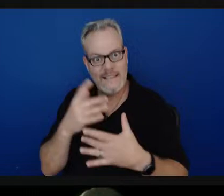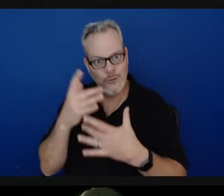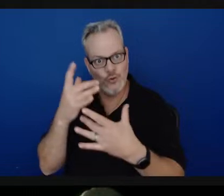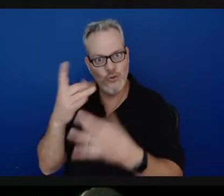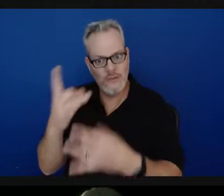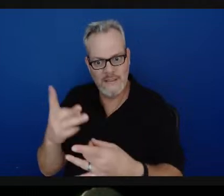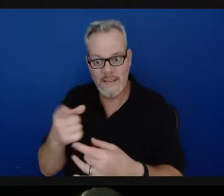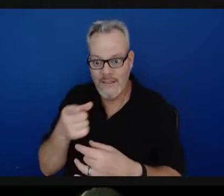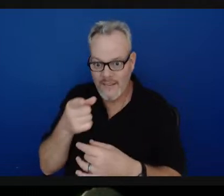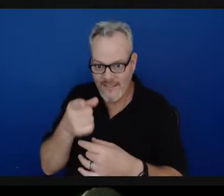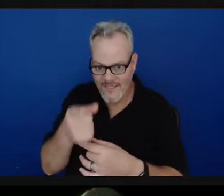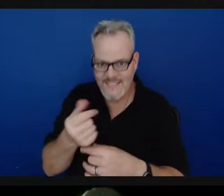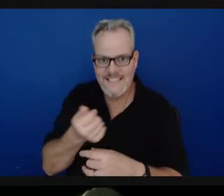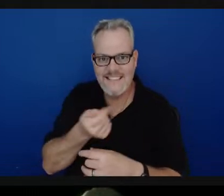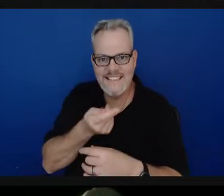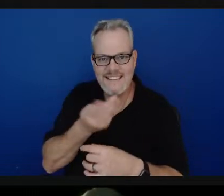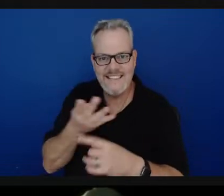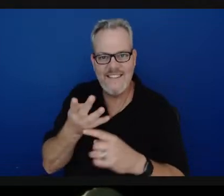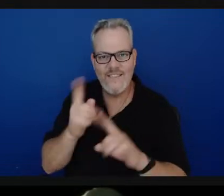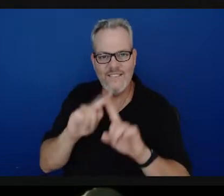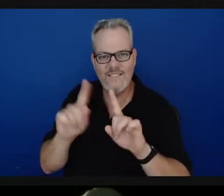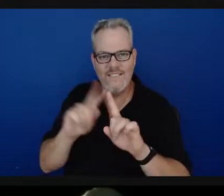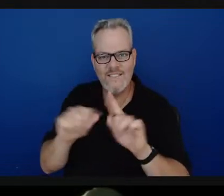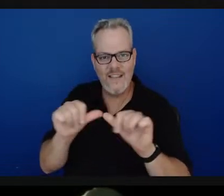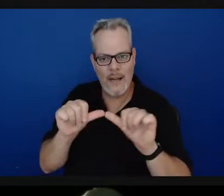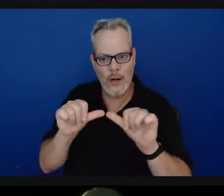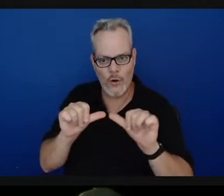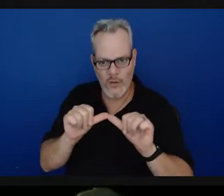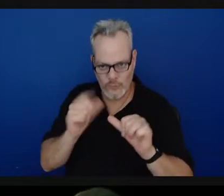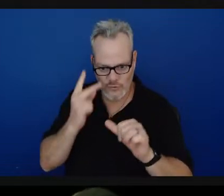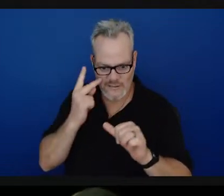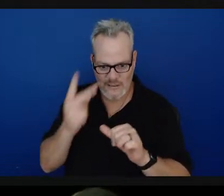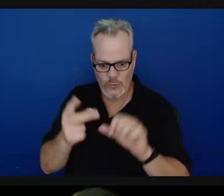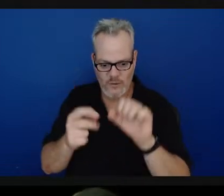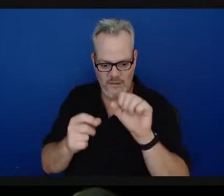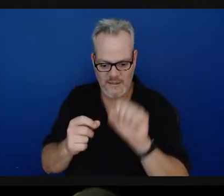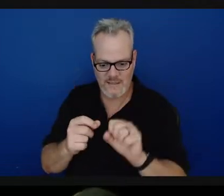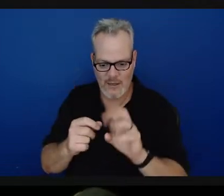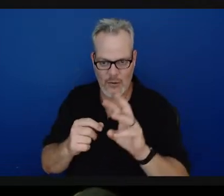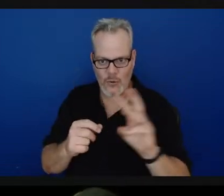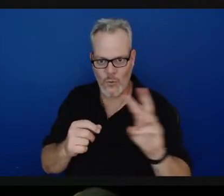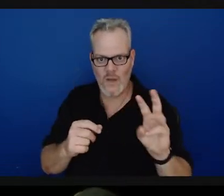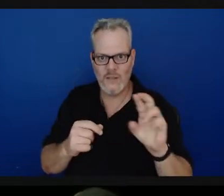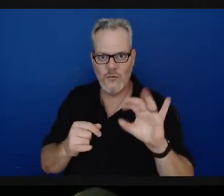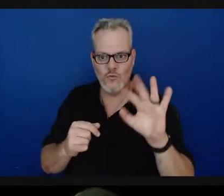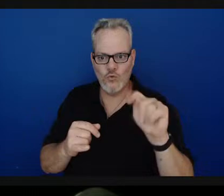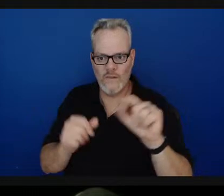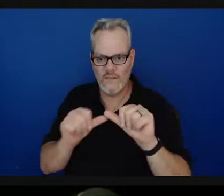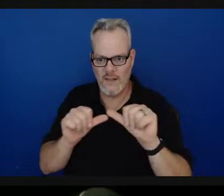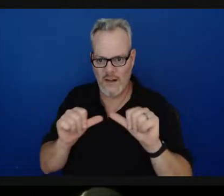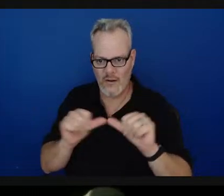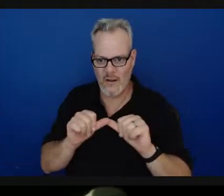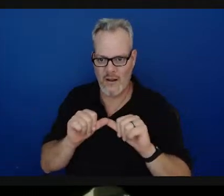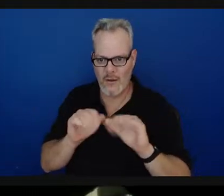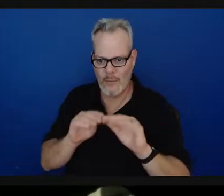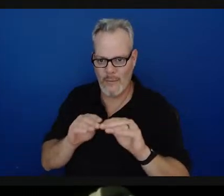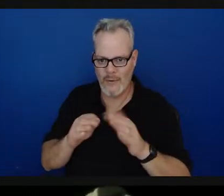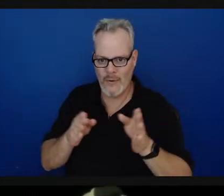couple areas of where the southwest rift comes in. Right over here, right? There used to be a little sign. You can stop here at this pull out in the